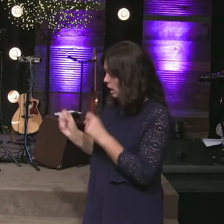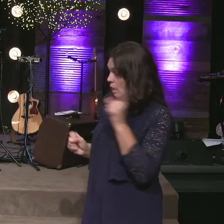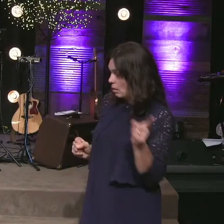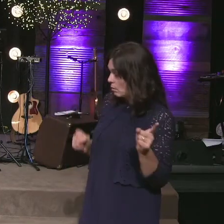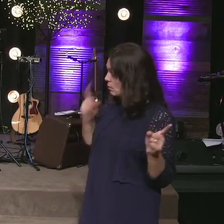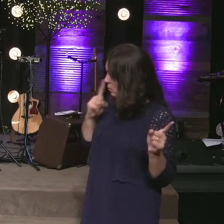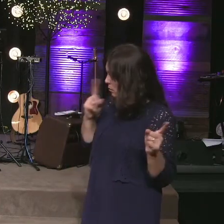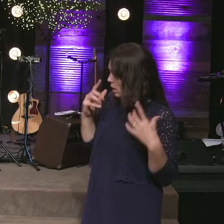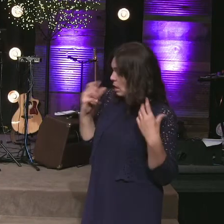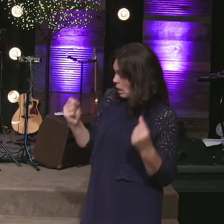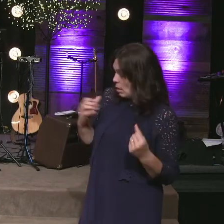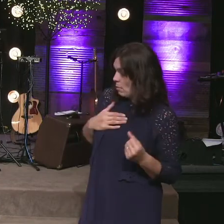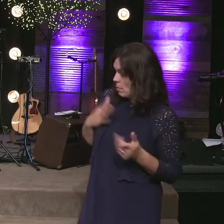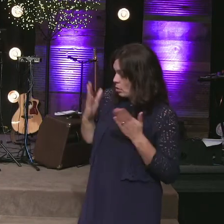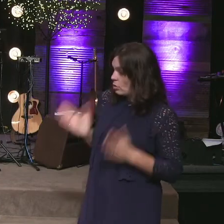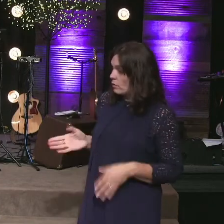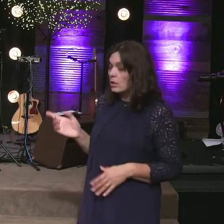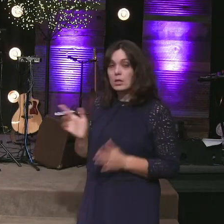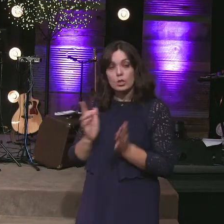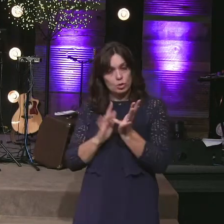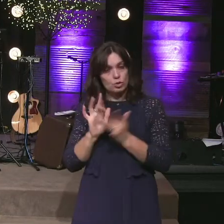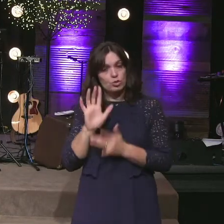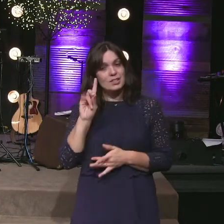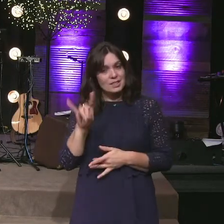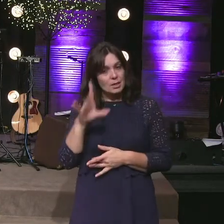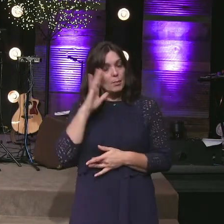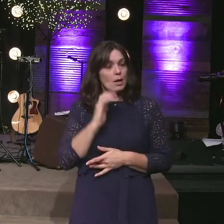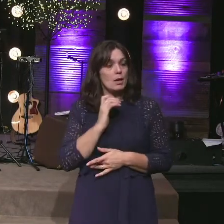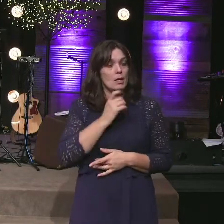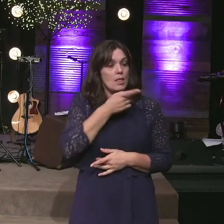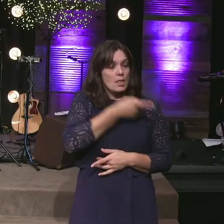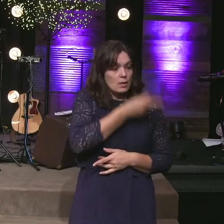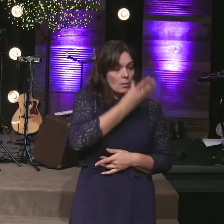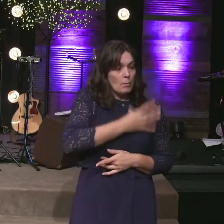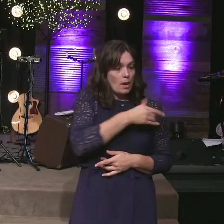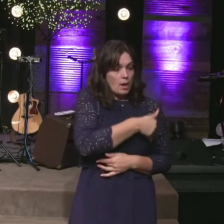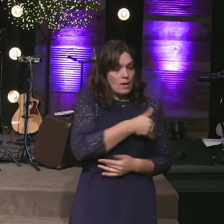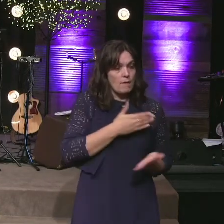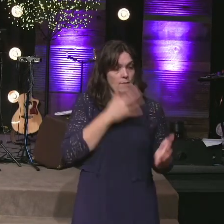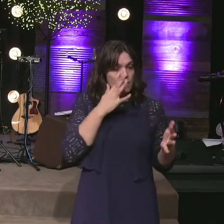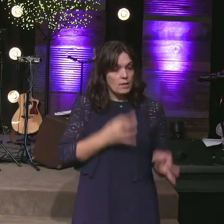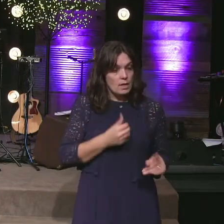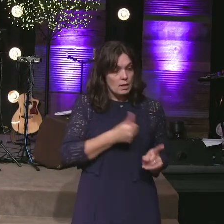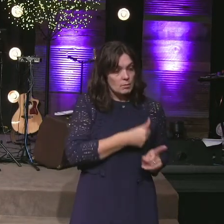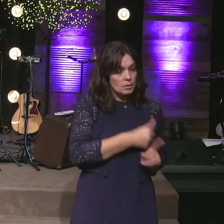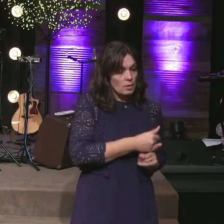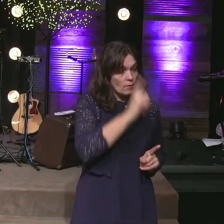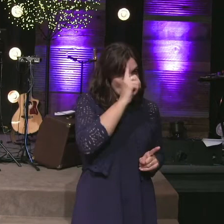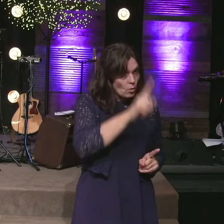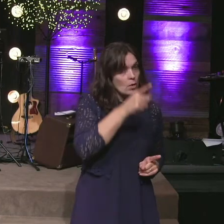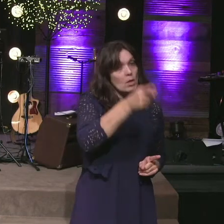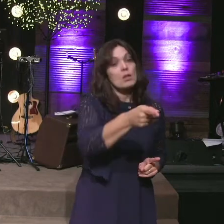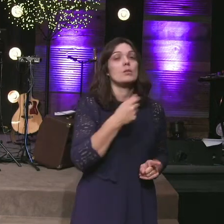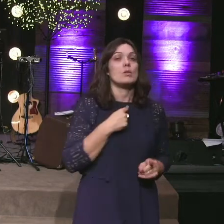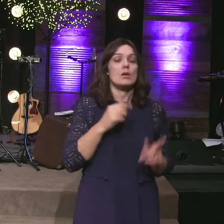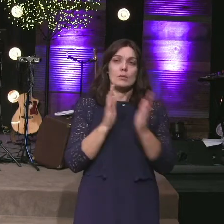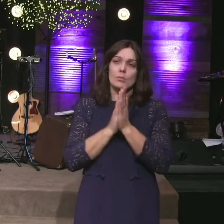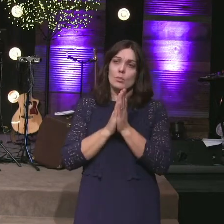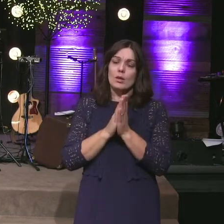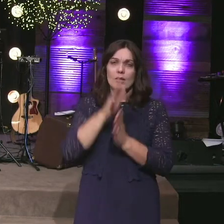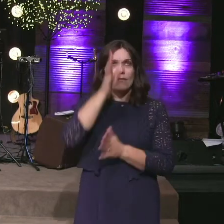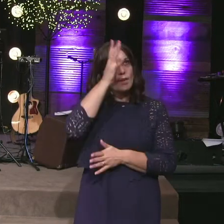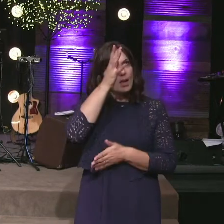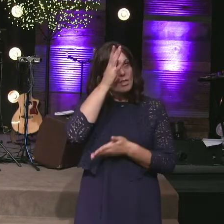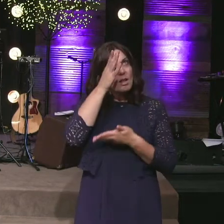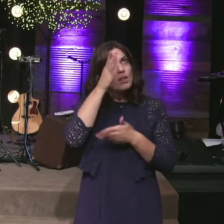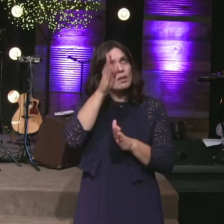my servant? And Jesus did, on the faith of the centurion, on the faith of that one. So I prayed, Father, let it be according to